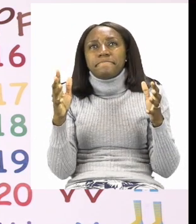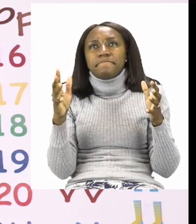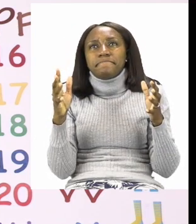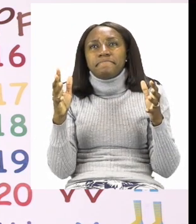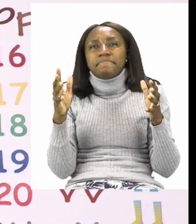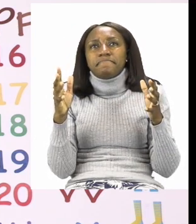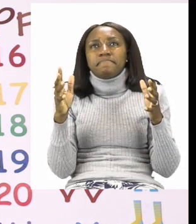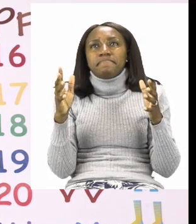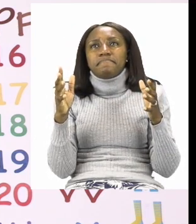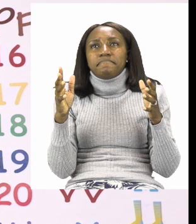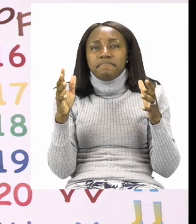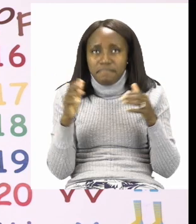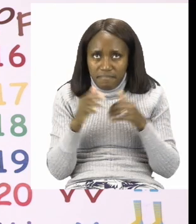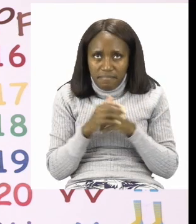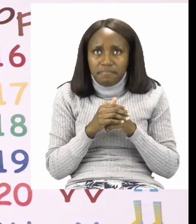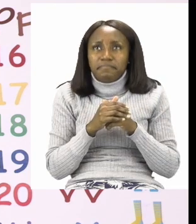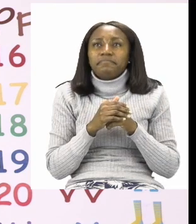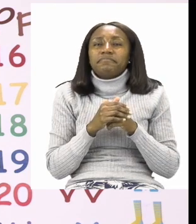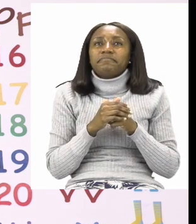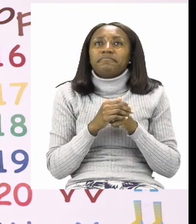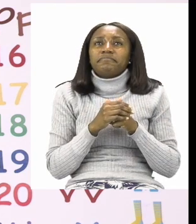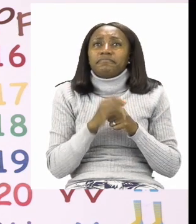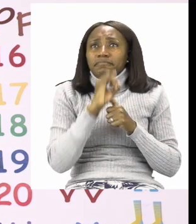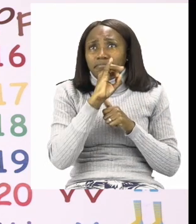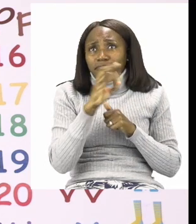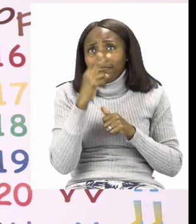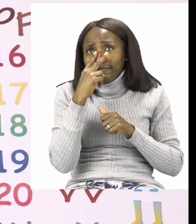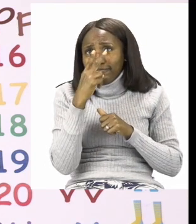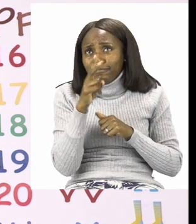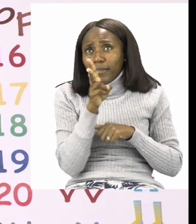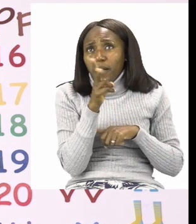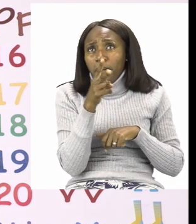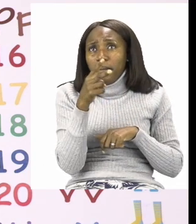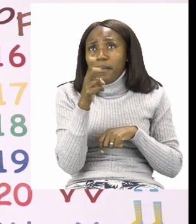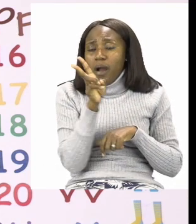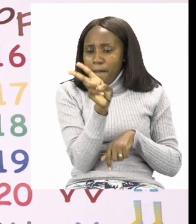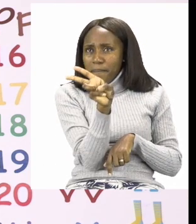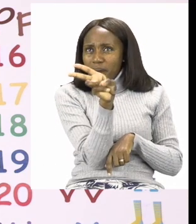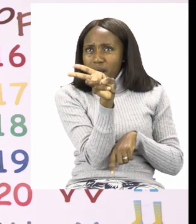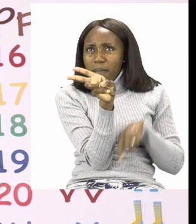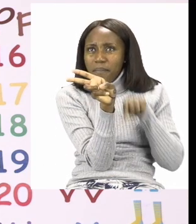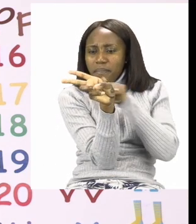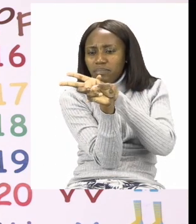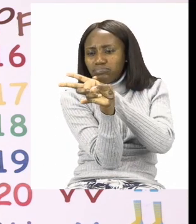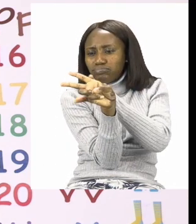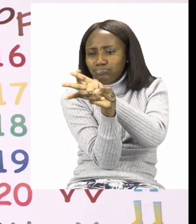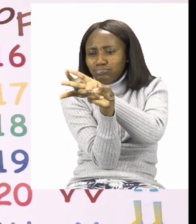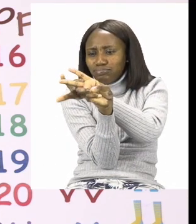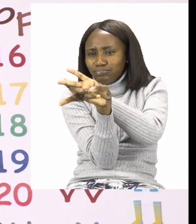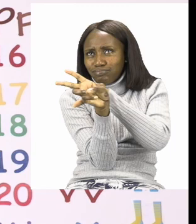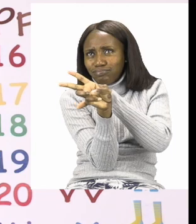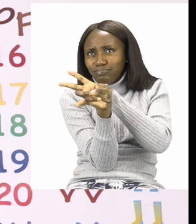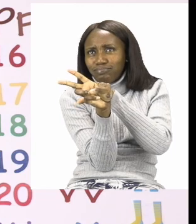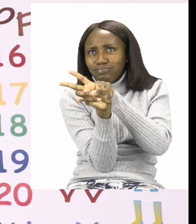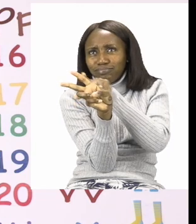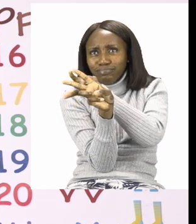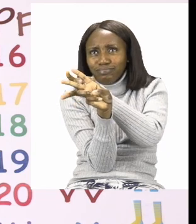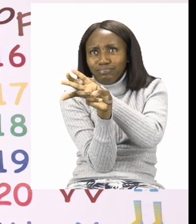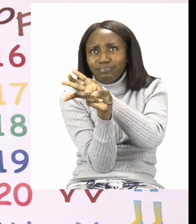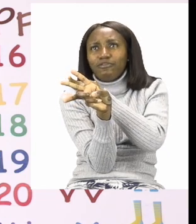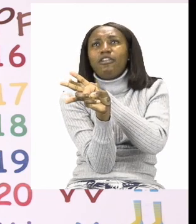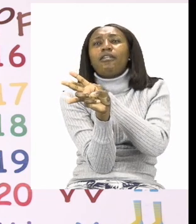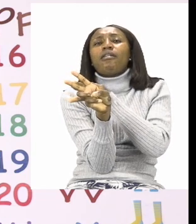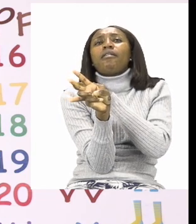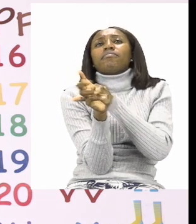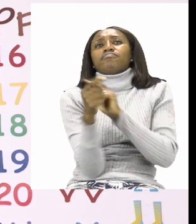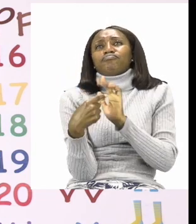bigger than. If you find the next one which opens to the opposite side of the first